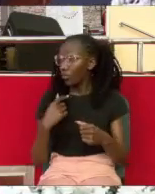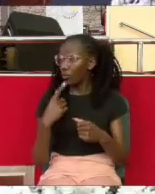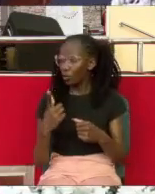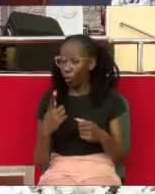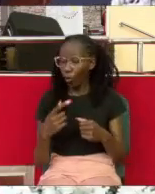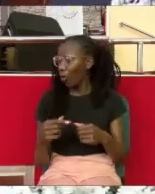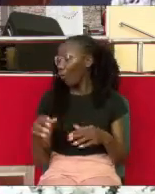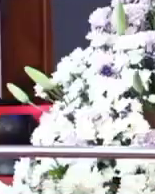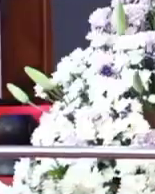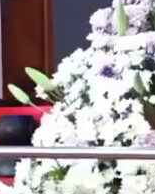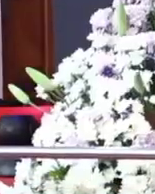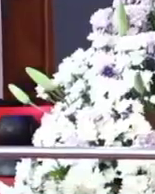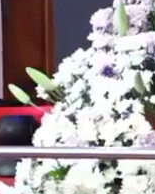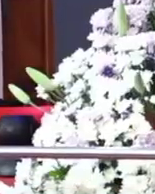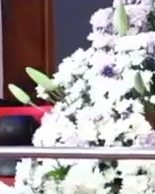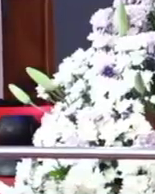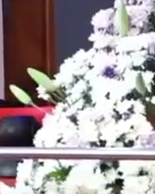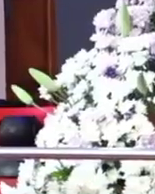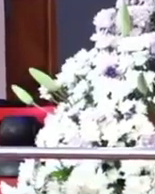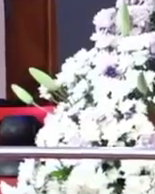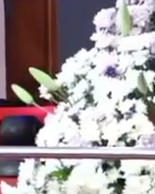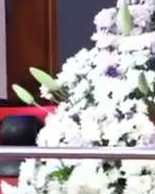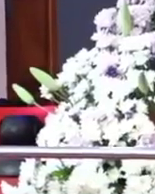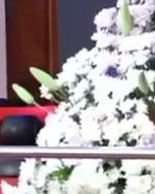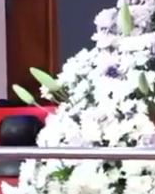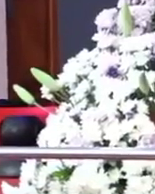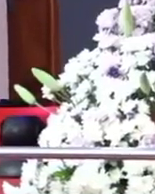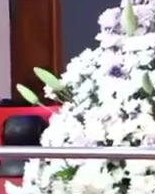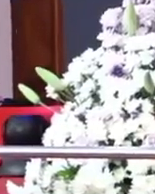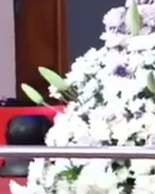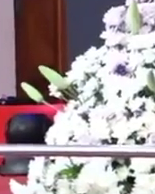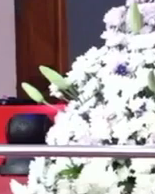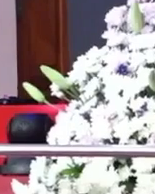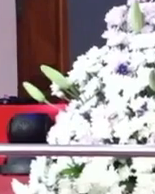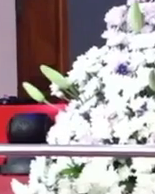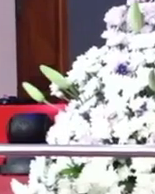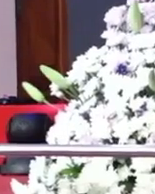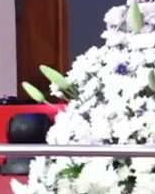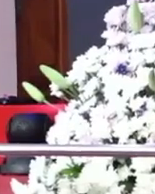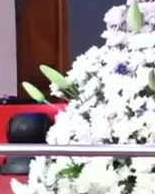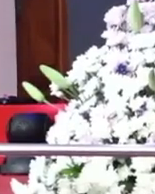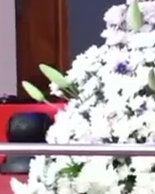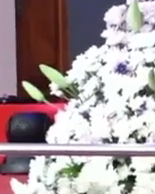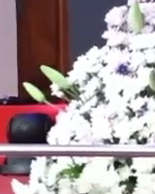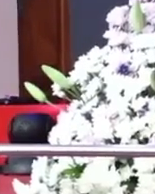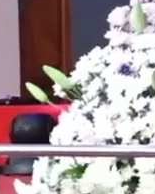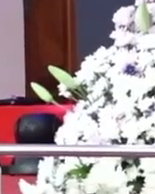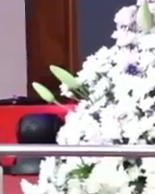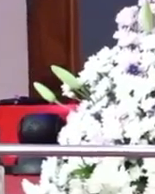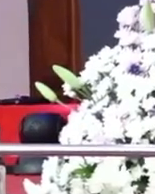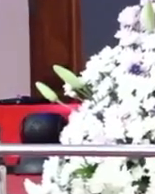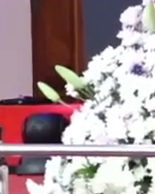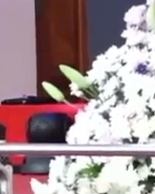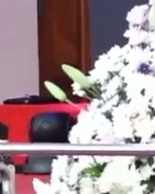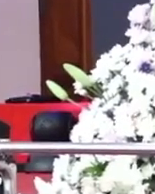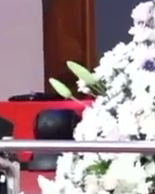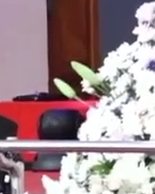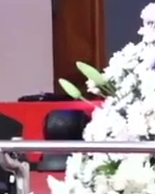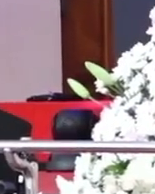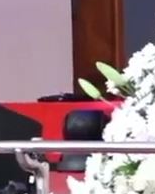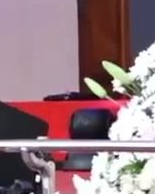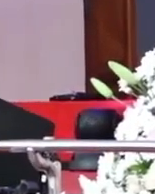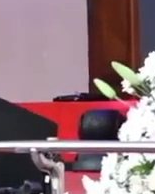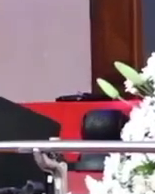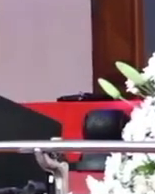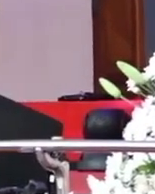deserve, he came back to Jesus. And so this morning, it is possible you may not deserve